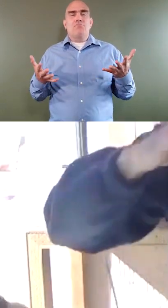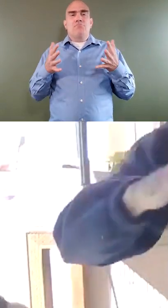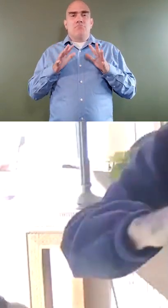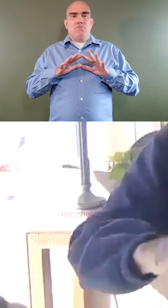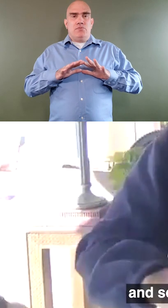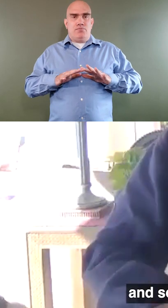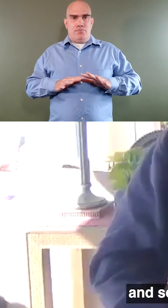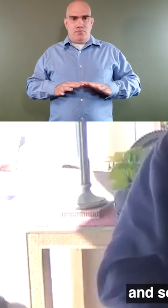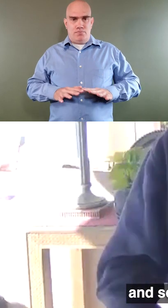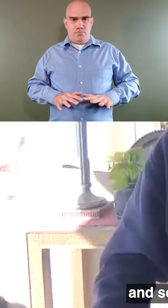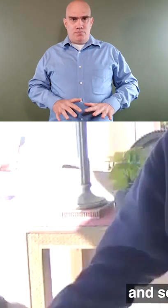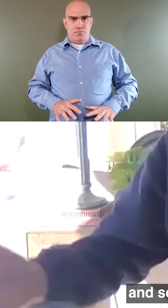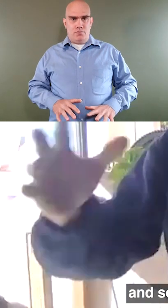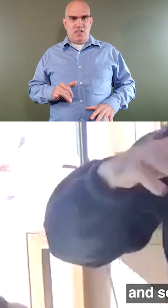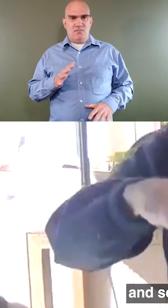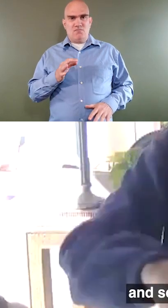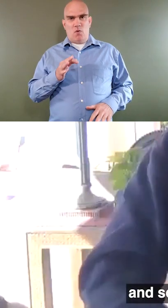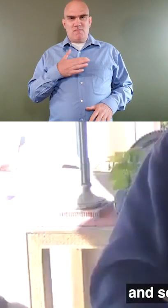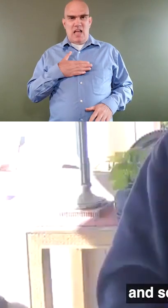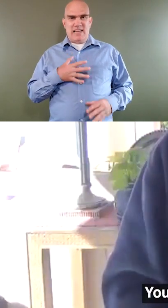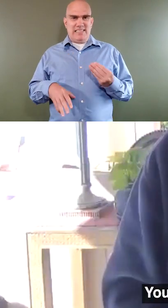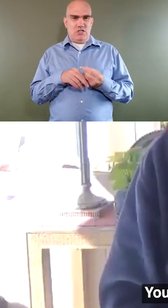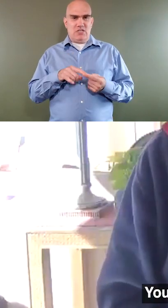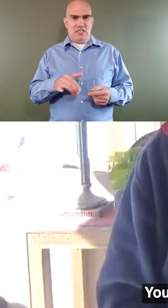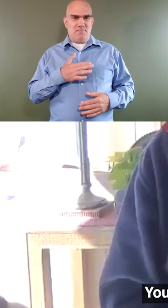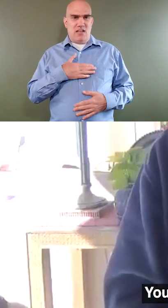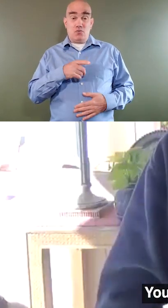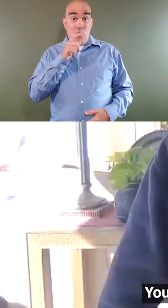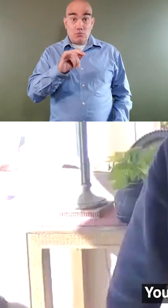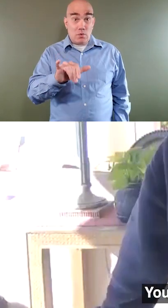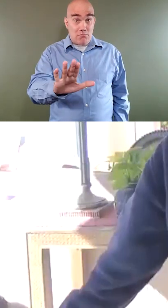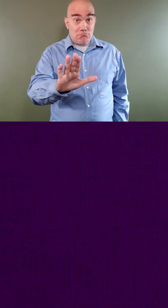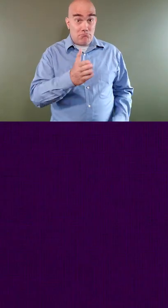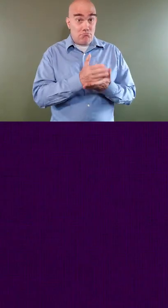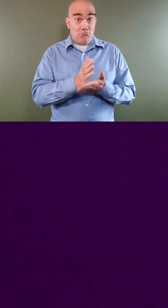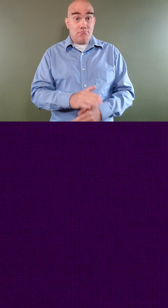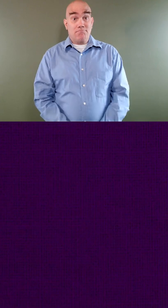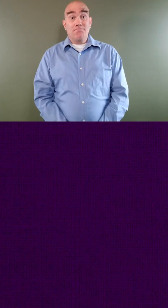deep breath. And so that's my sort of addition to this. You don't need to do that. All right.